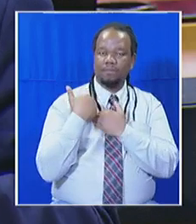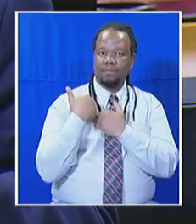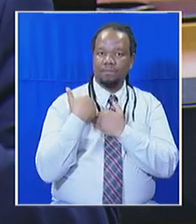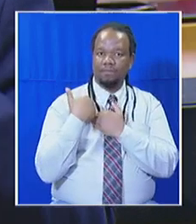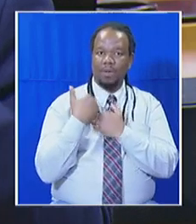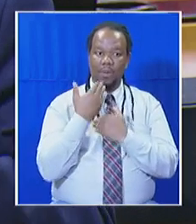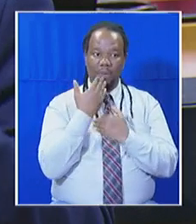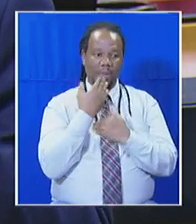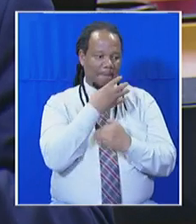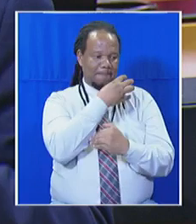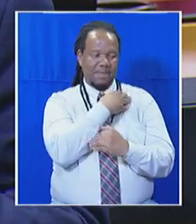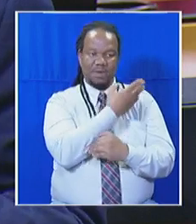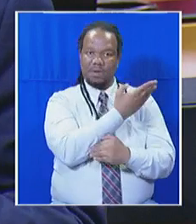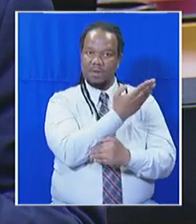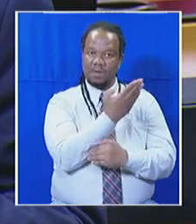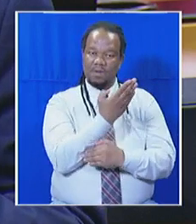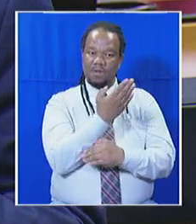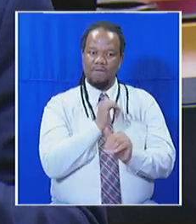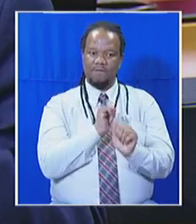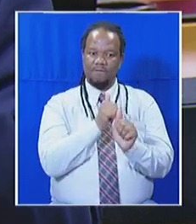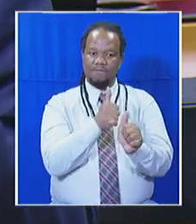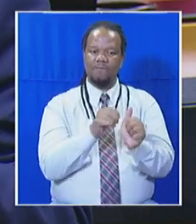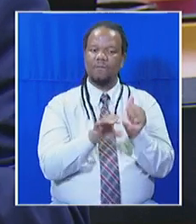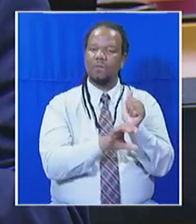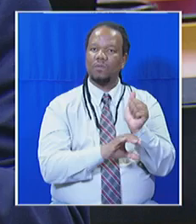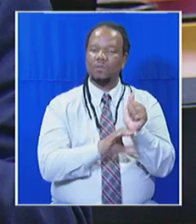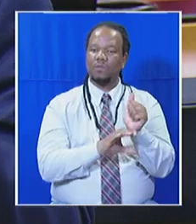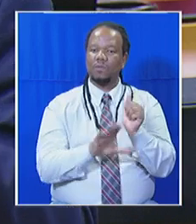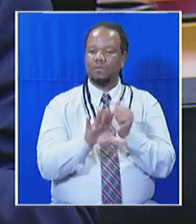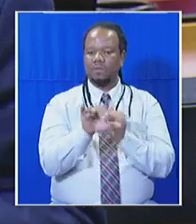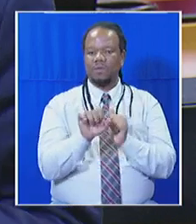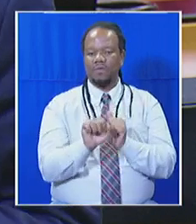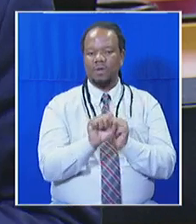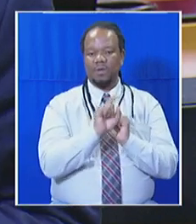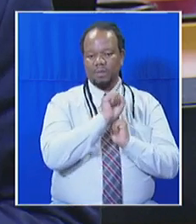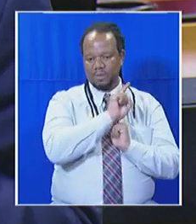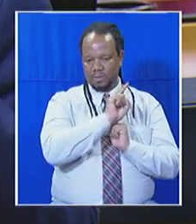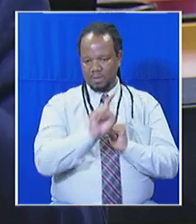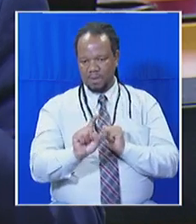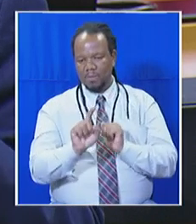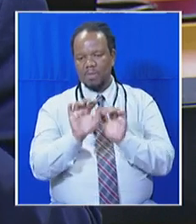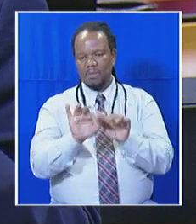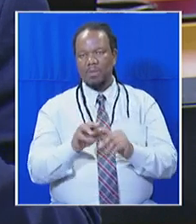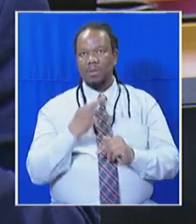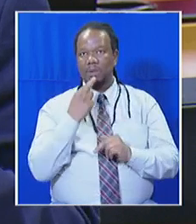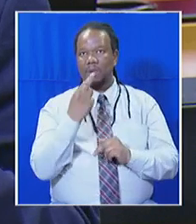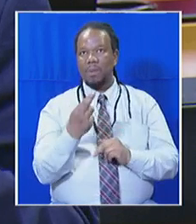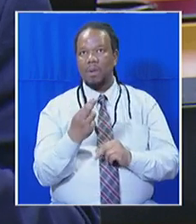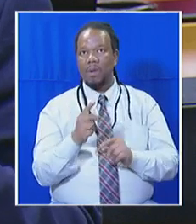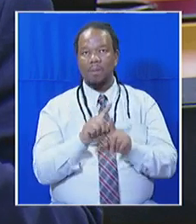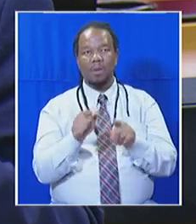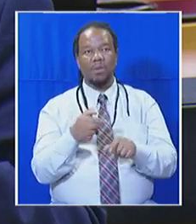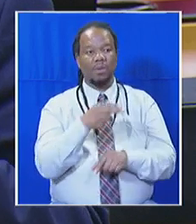ministers, as per the Constitution of the Republic, to come and report to Parliament. If you are telling us about